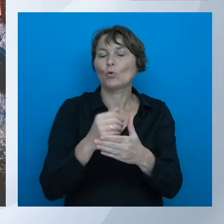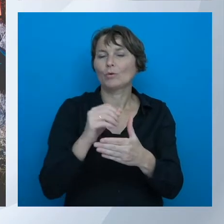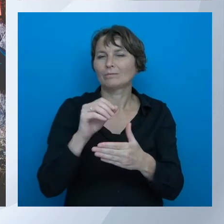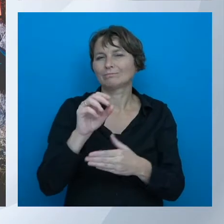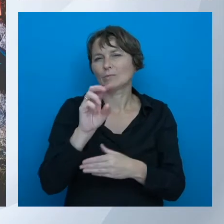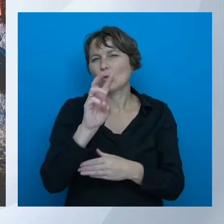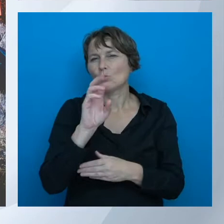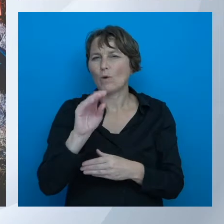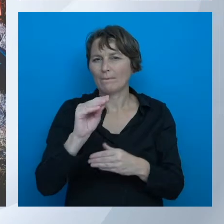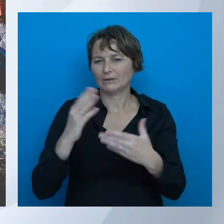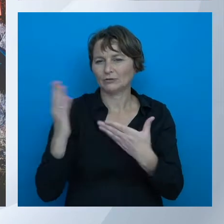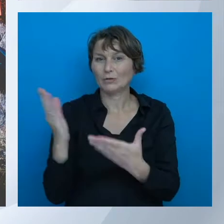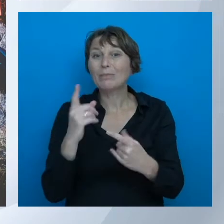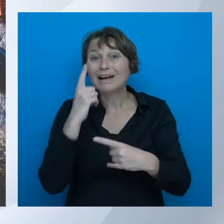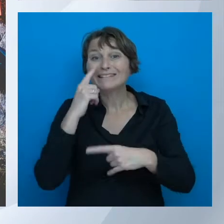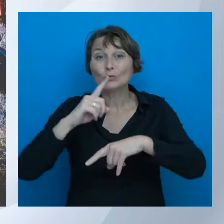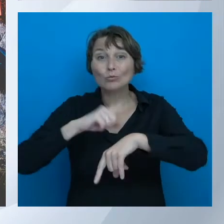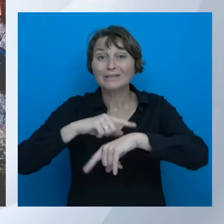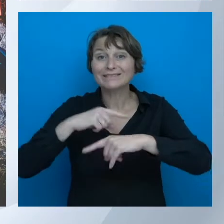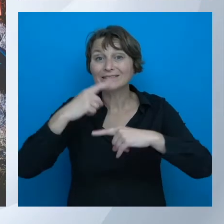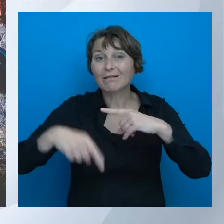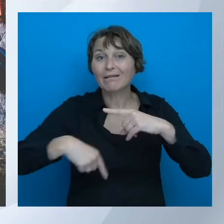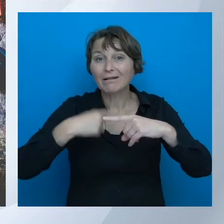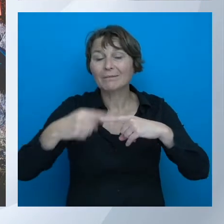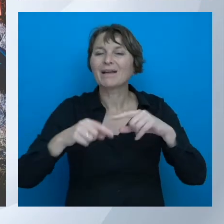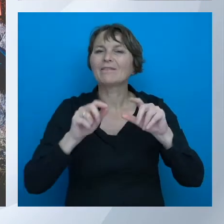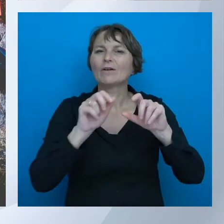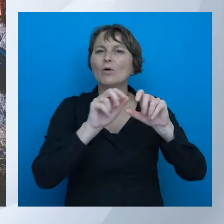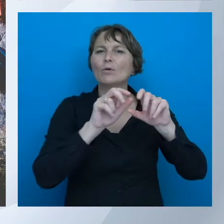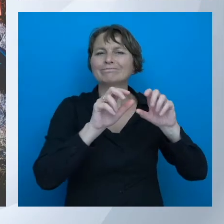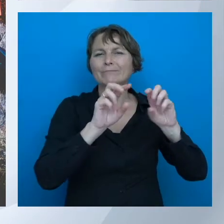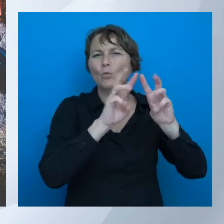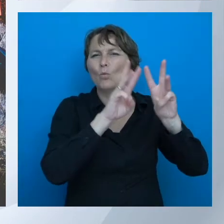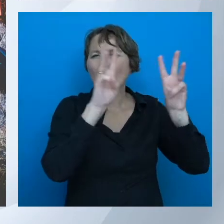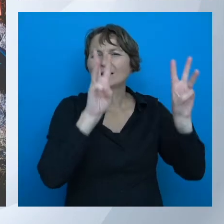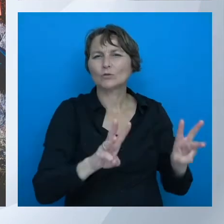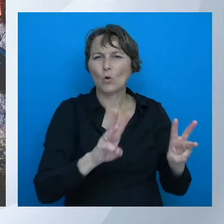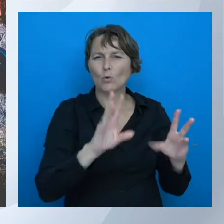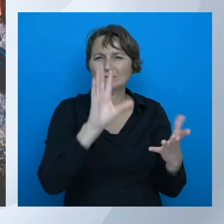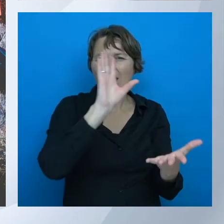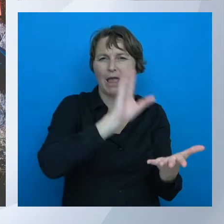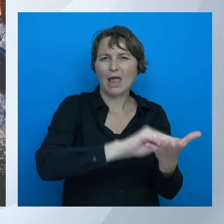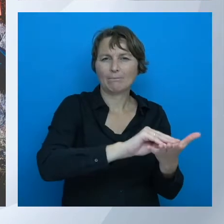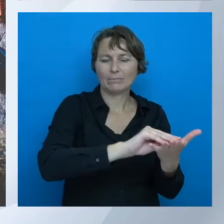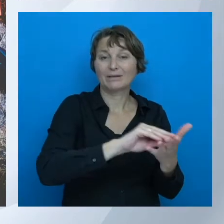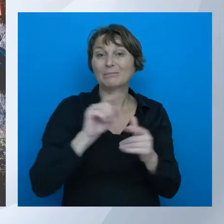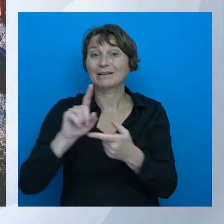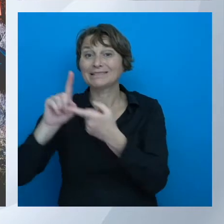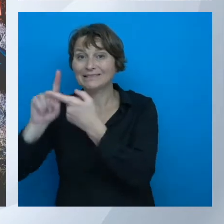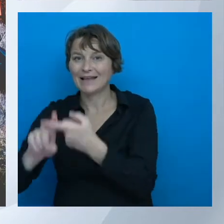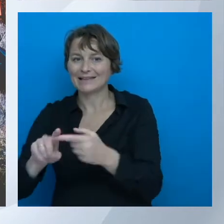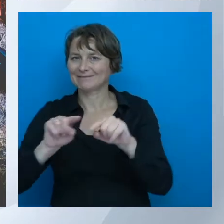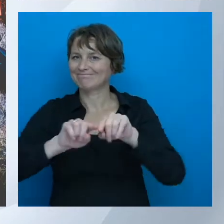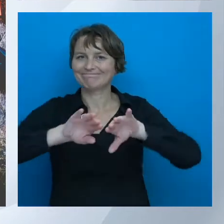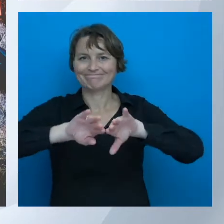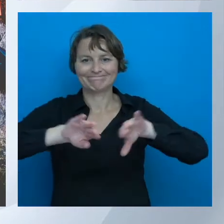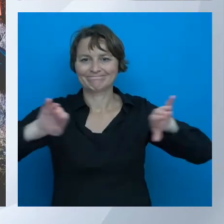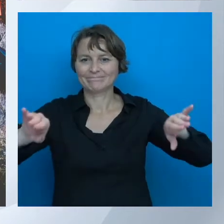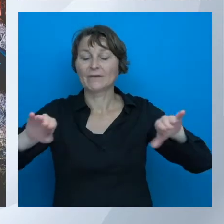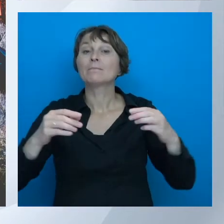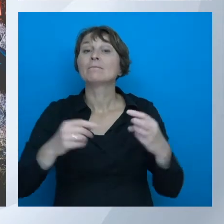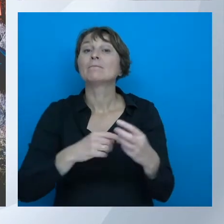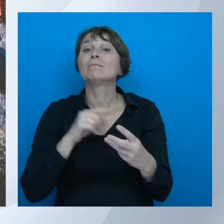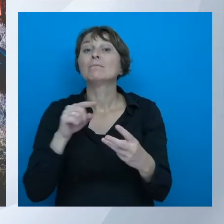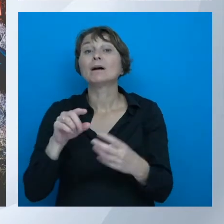runtime, so it uses the Windows app runtime, whether a static app and the blob account doesn't require a runtime. So